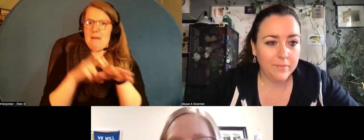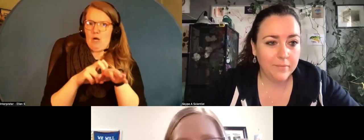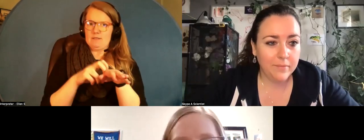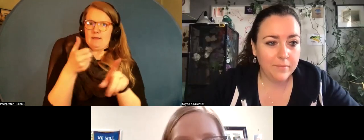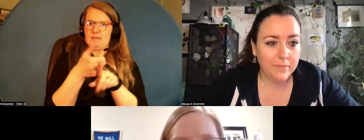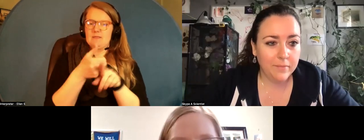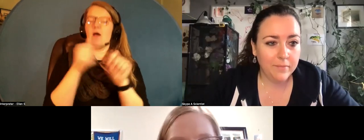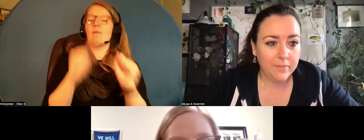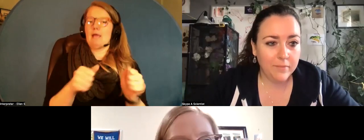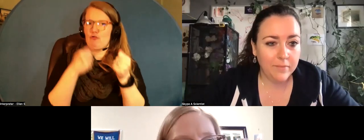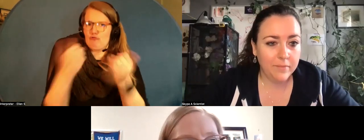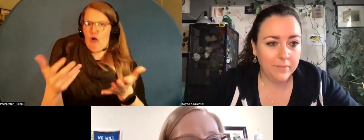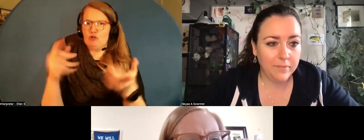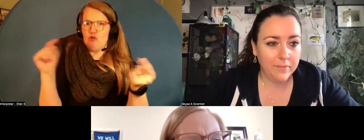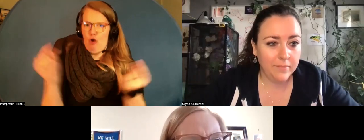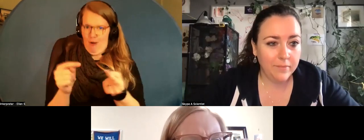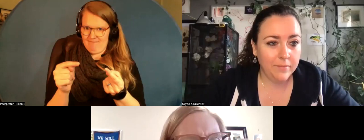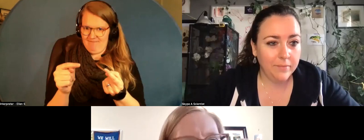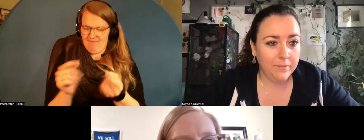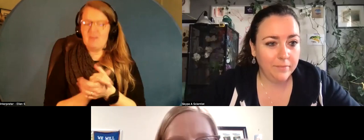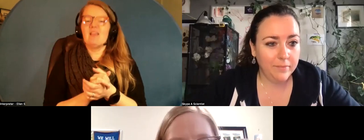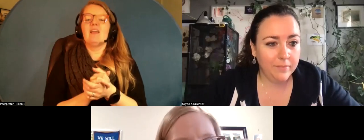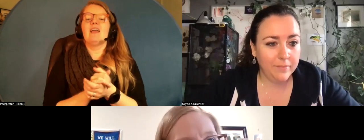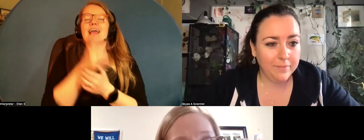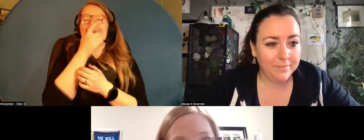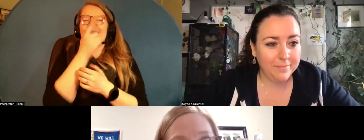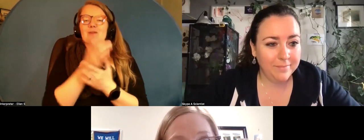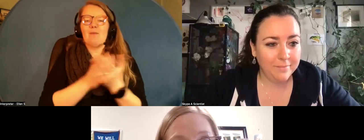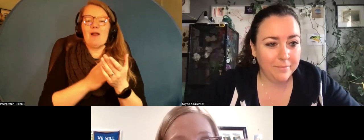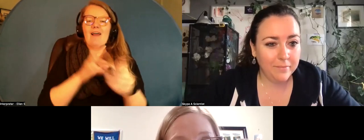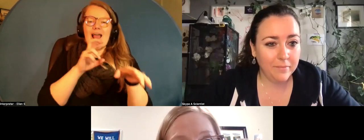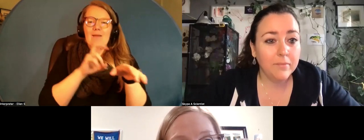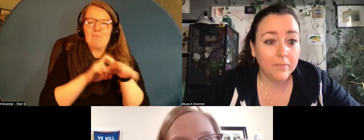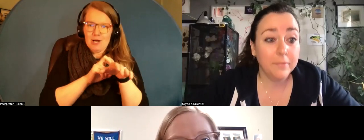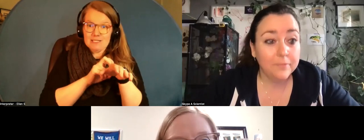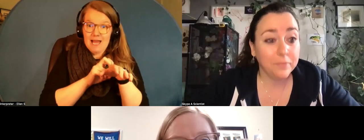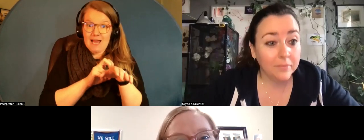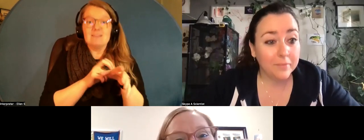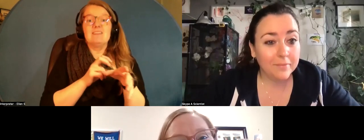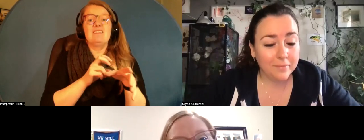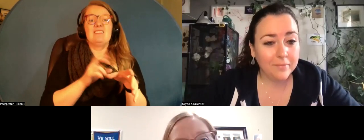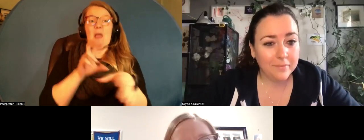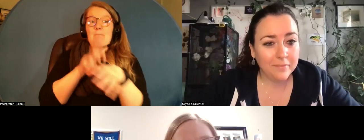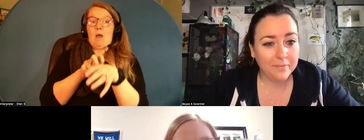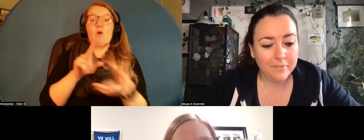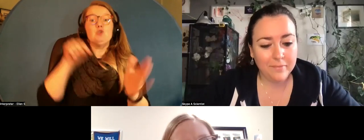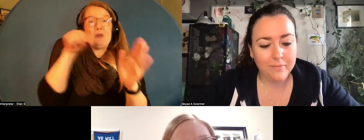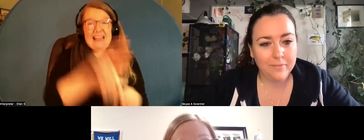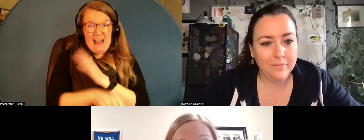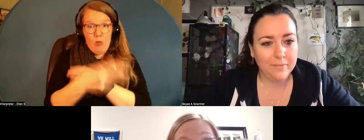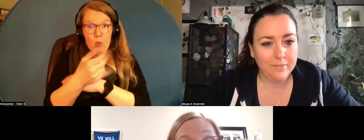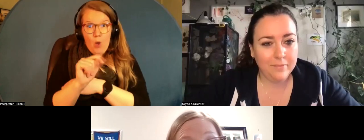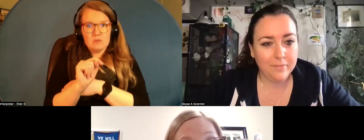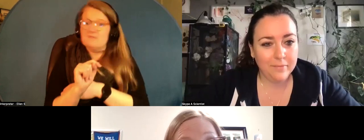funny thing about parasitism is that most parasites don't want to kill their host because they need to